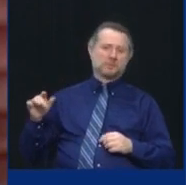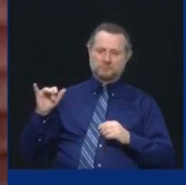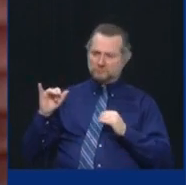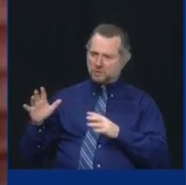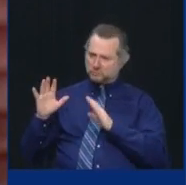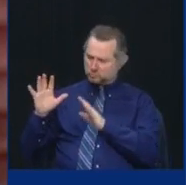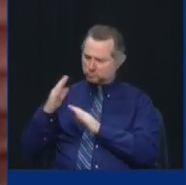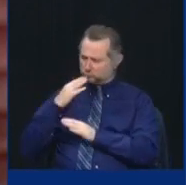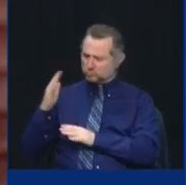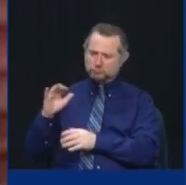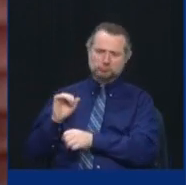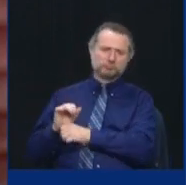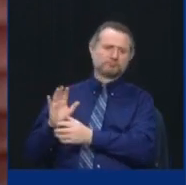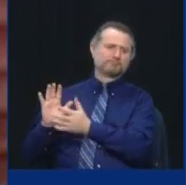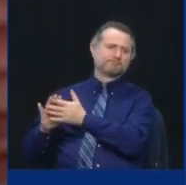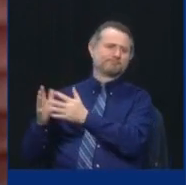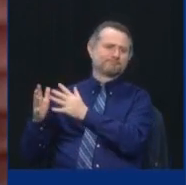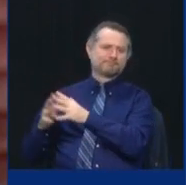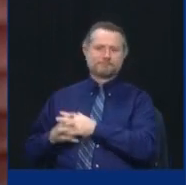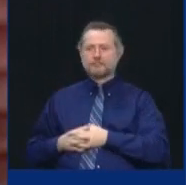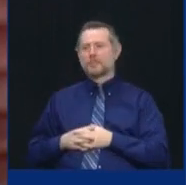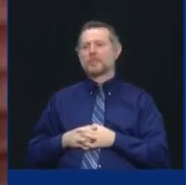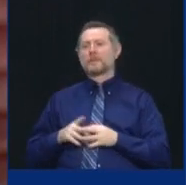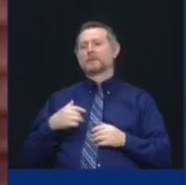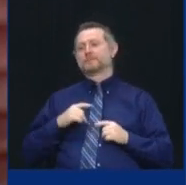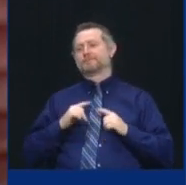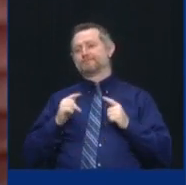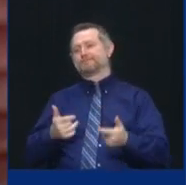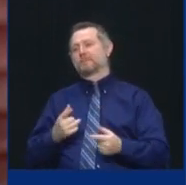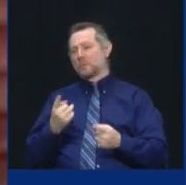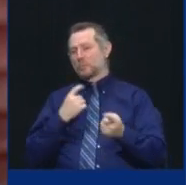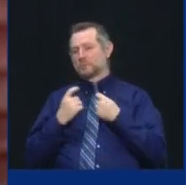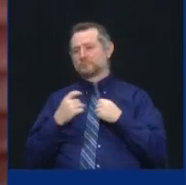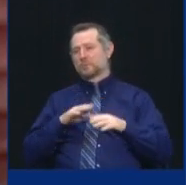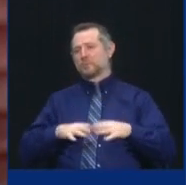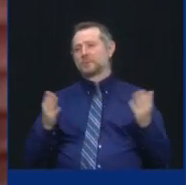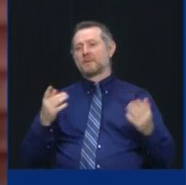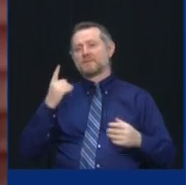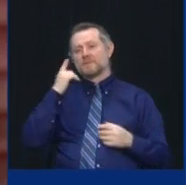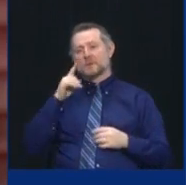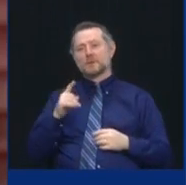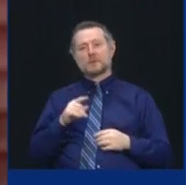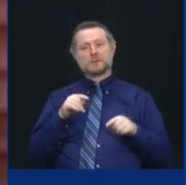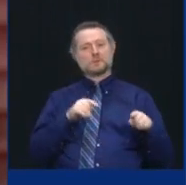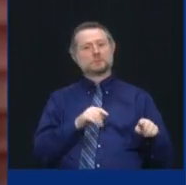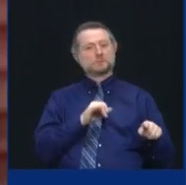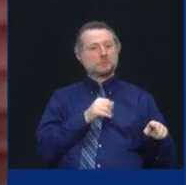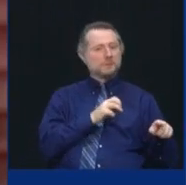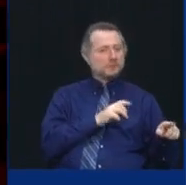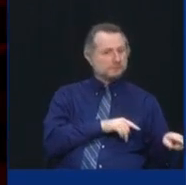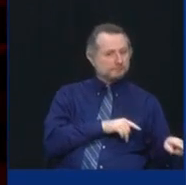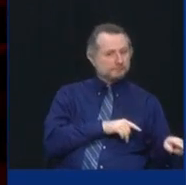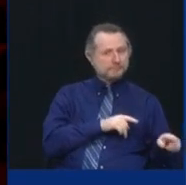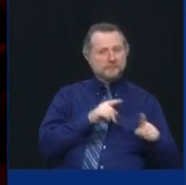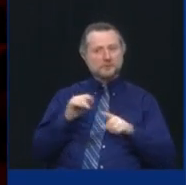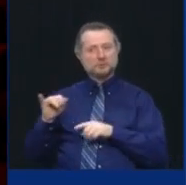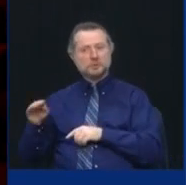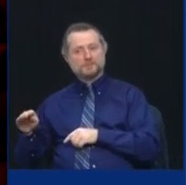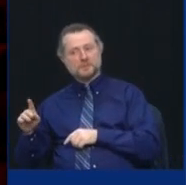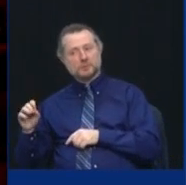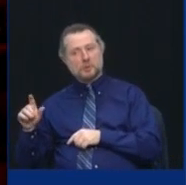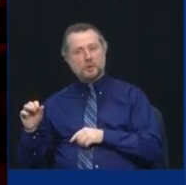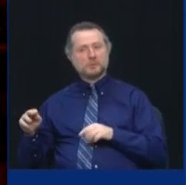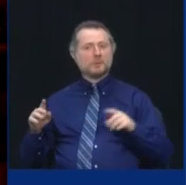him very much. Let's take questions from the press for Jane Rosenthal, Jim Dolan,